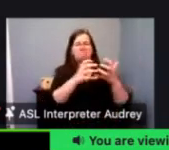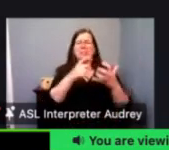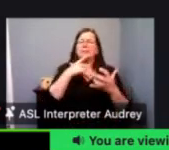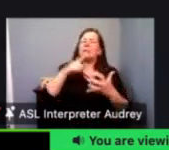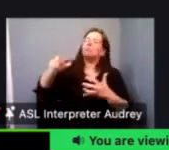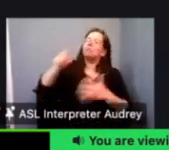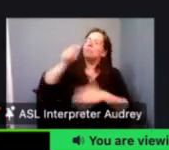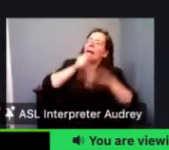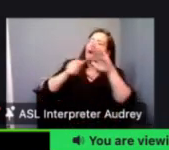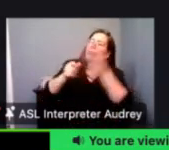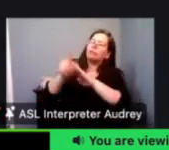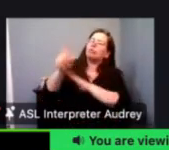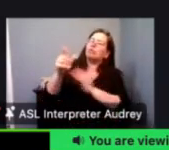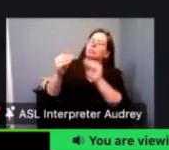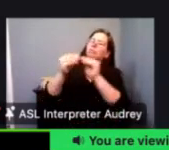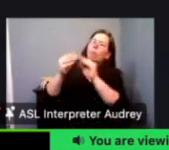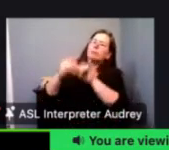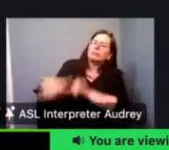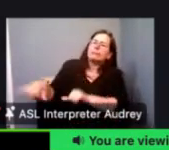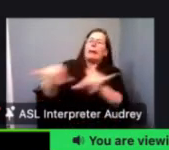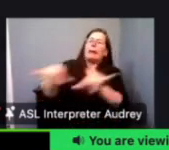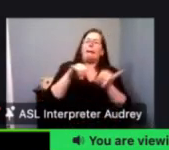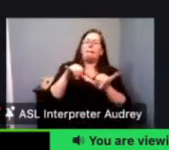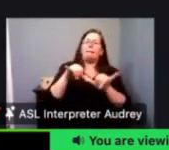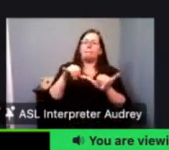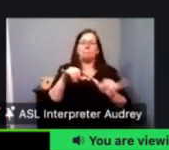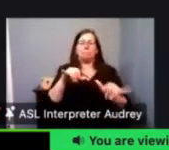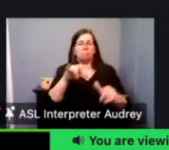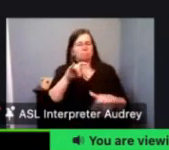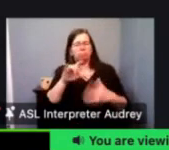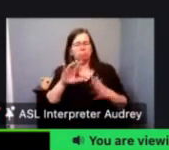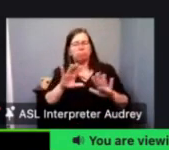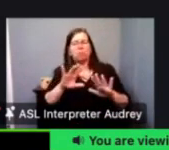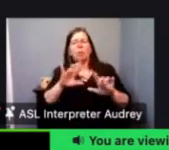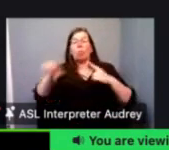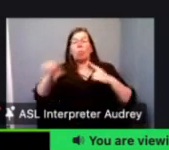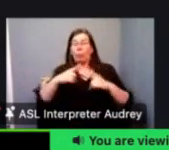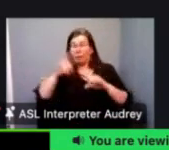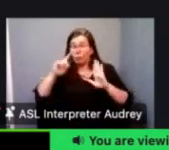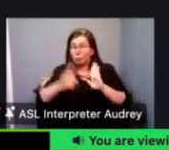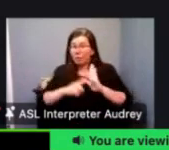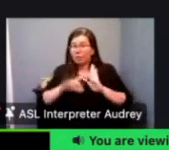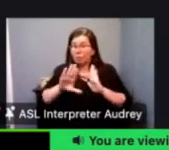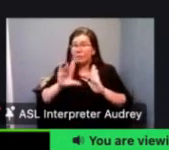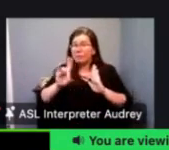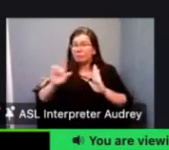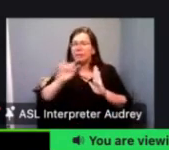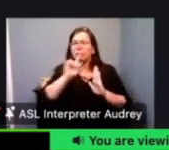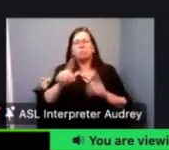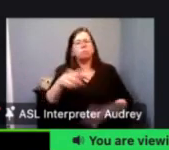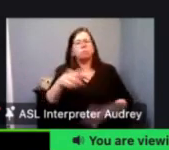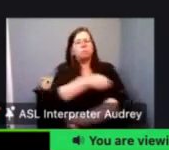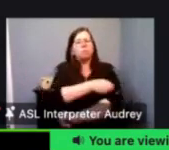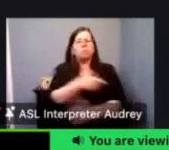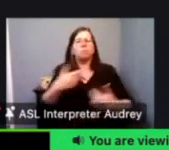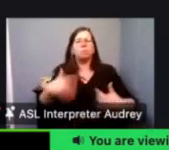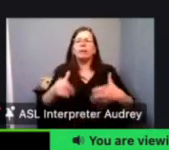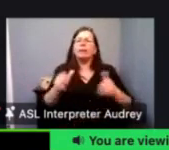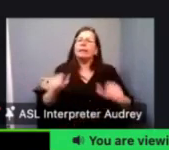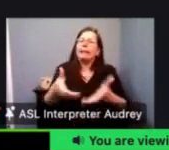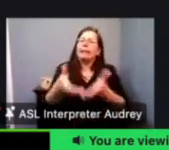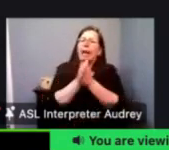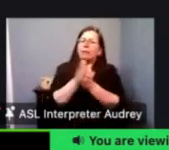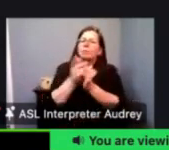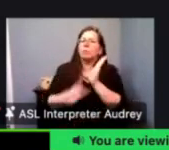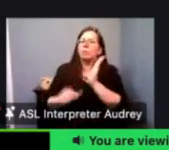the same. But acknowledging your disability is powerful. It's claiming your identity and allowing you to ask for what you